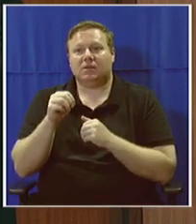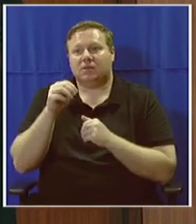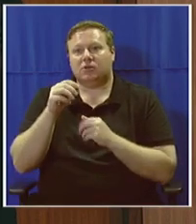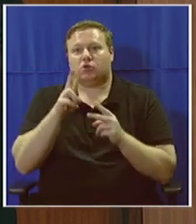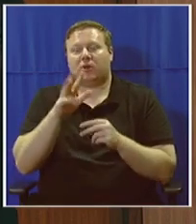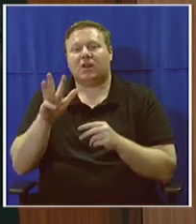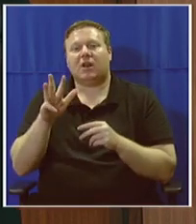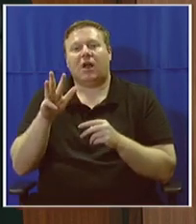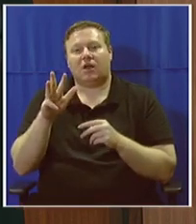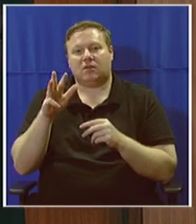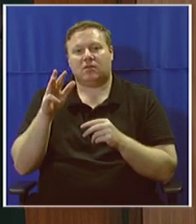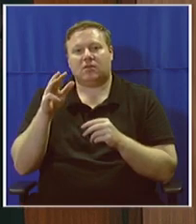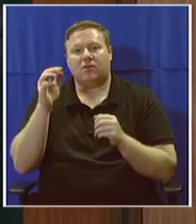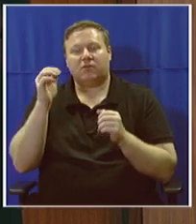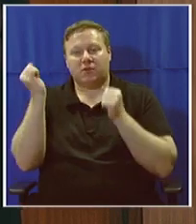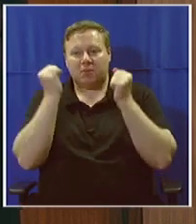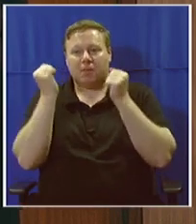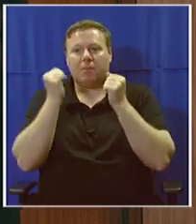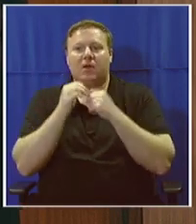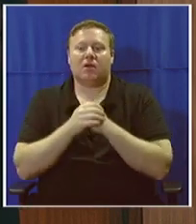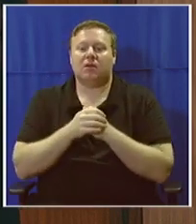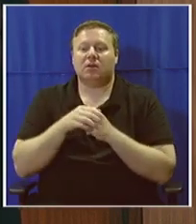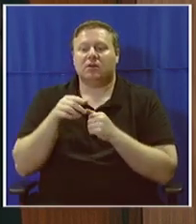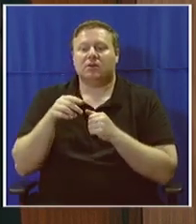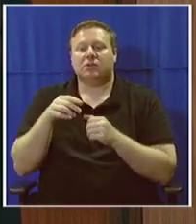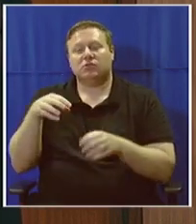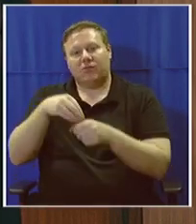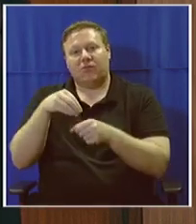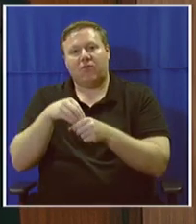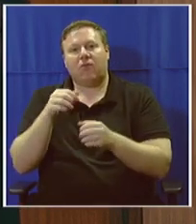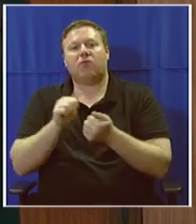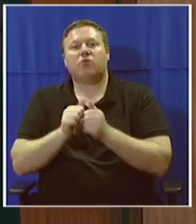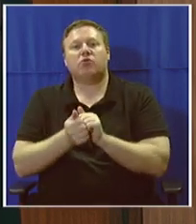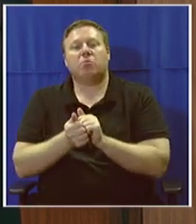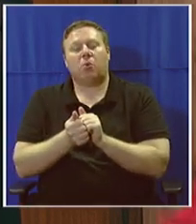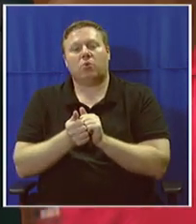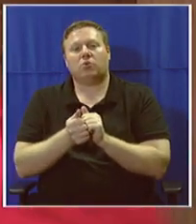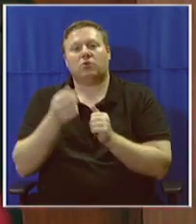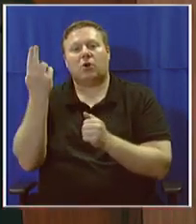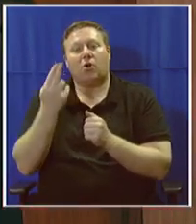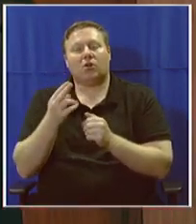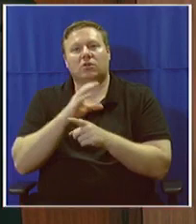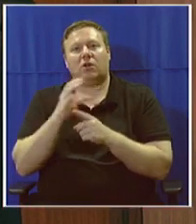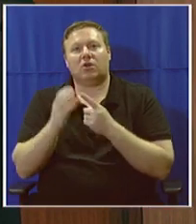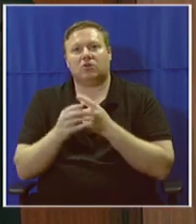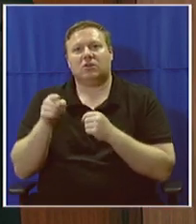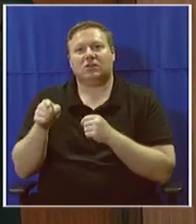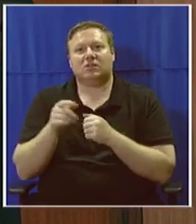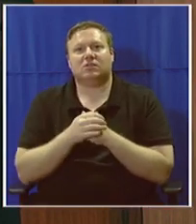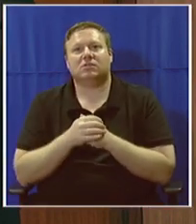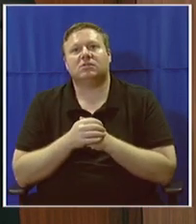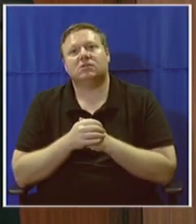2019. Thanks the presence of the Minister of Sports, Arts and Culture, the Honorable Nathi Matetua, at the funeral of Mrs.